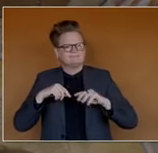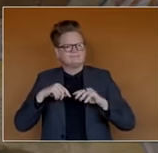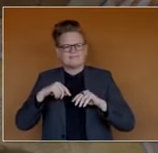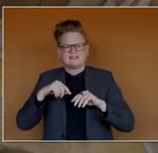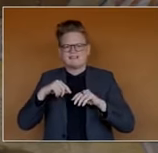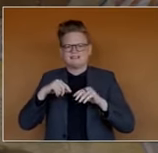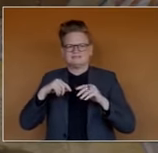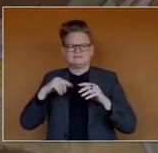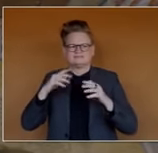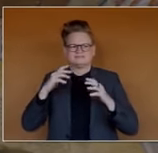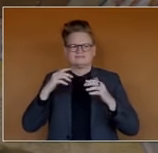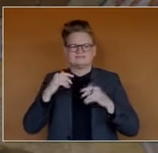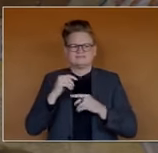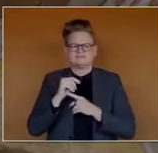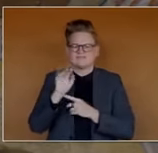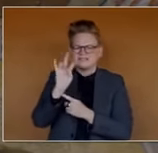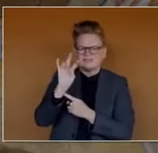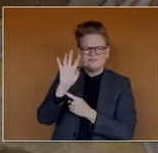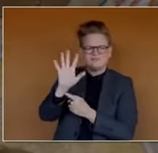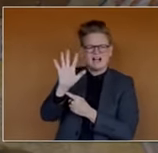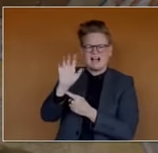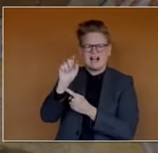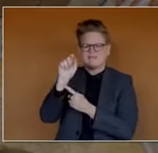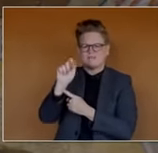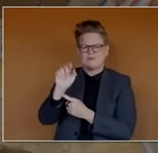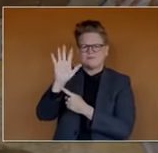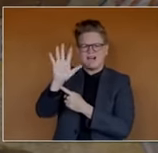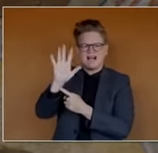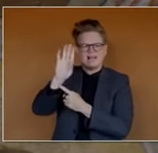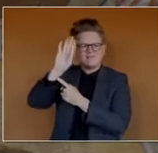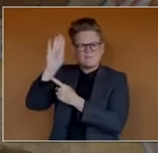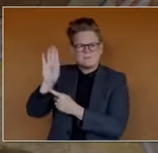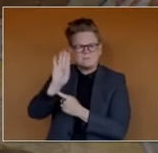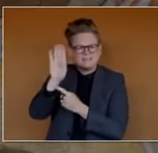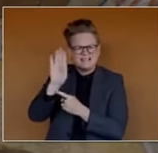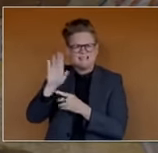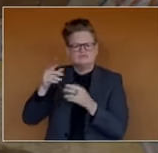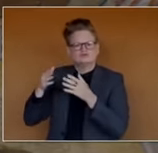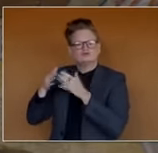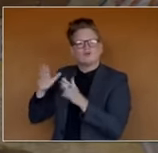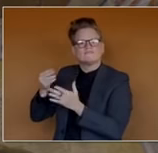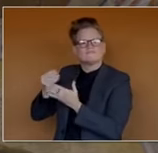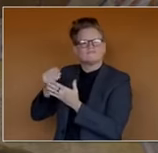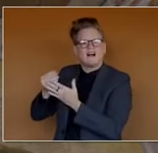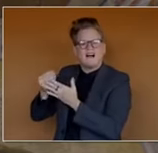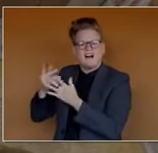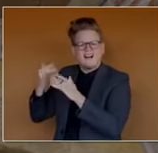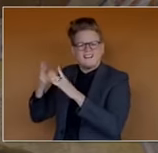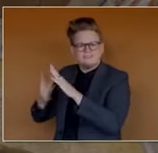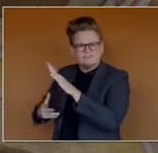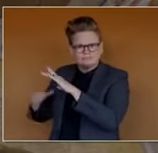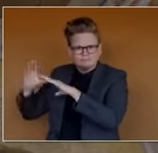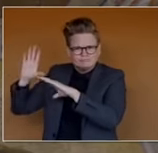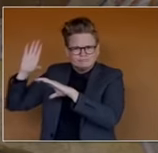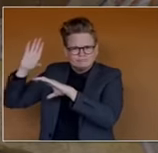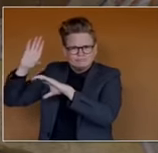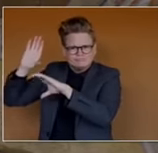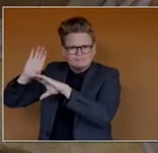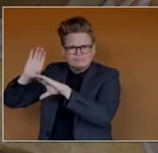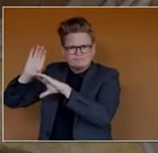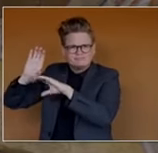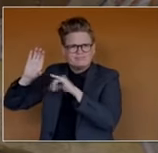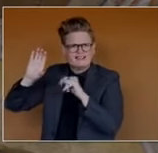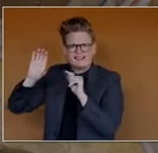$75.7 billion is general fund surplus. You have a portion of that will go to K